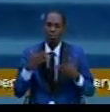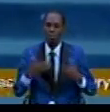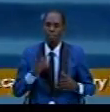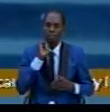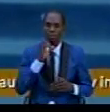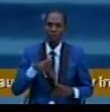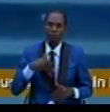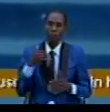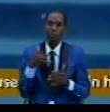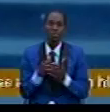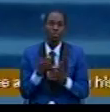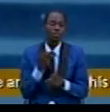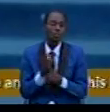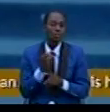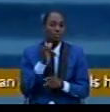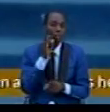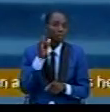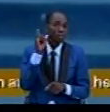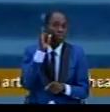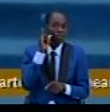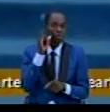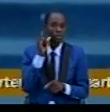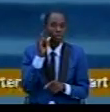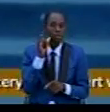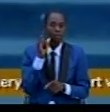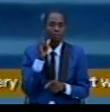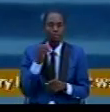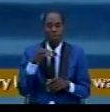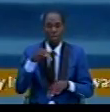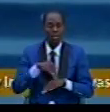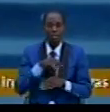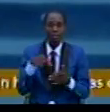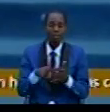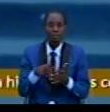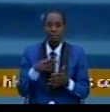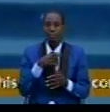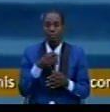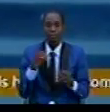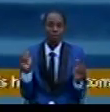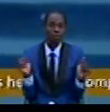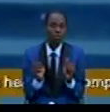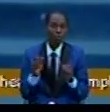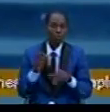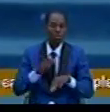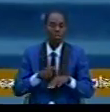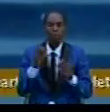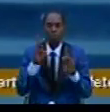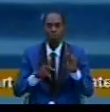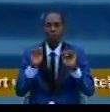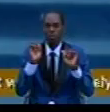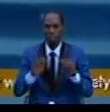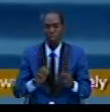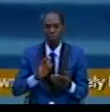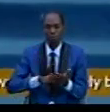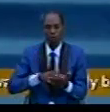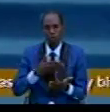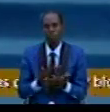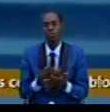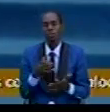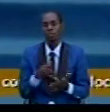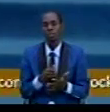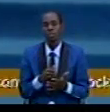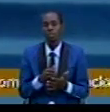yesterday, during this time Ramadan, many people, they can testify to it. I don't know where I could like